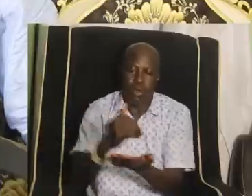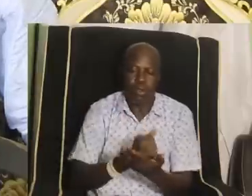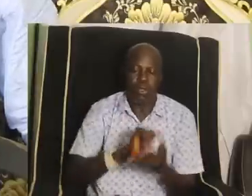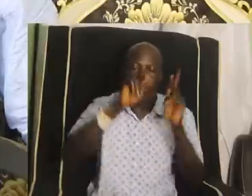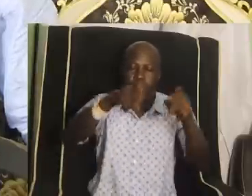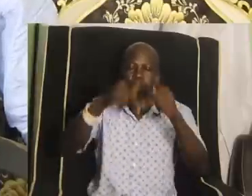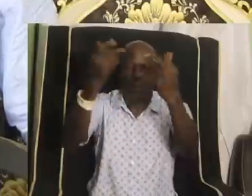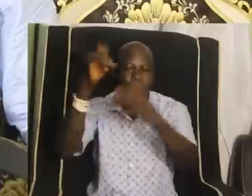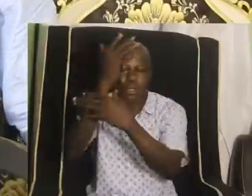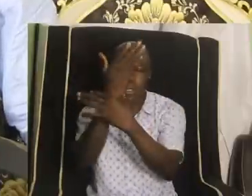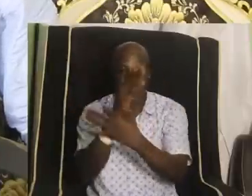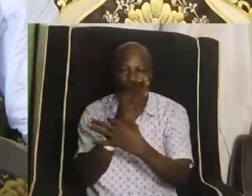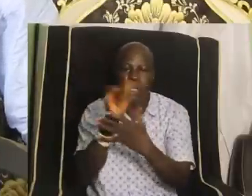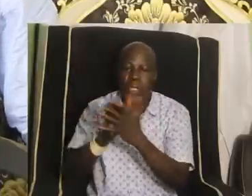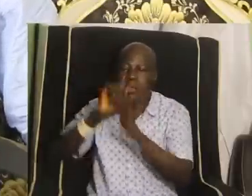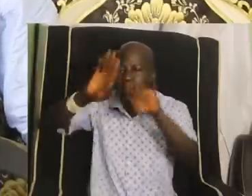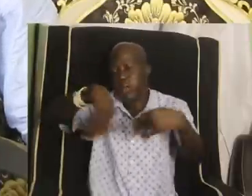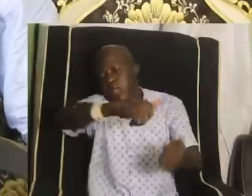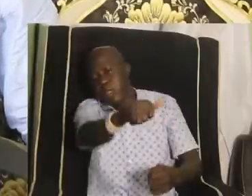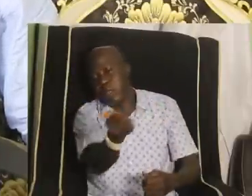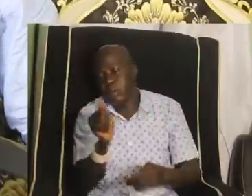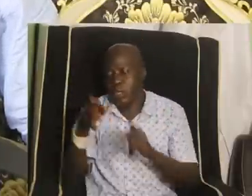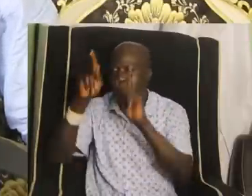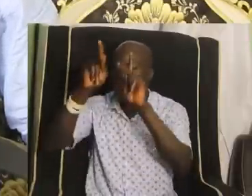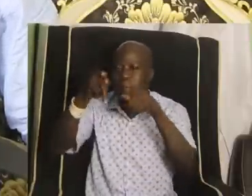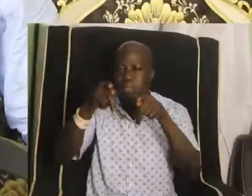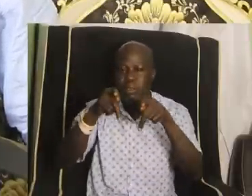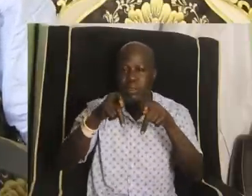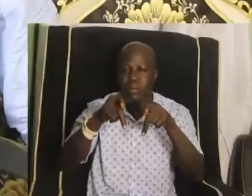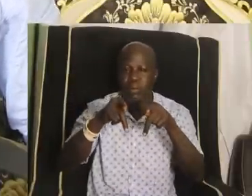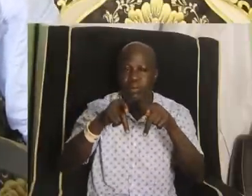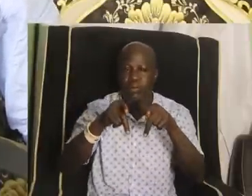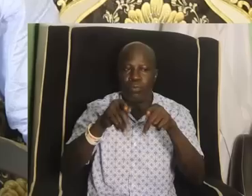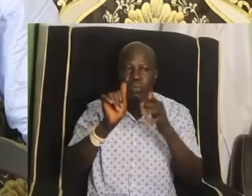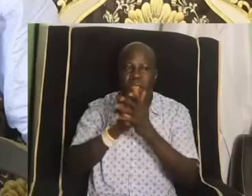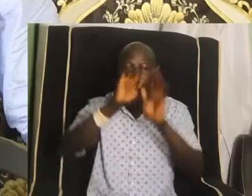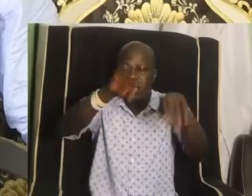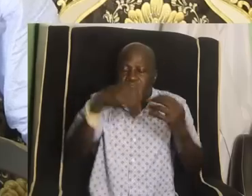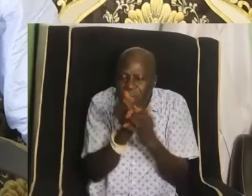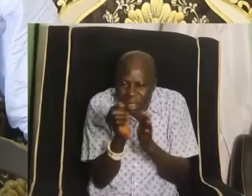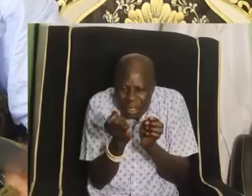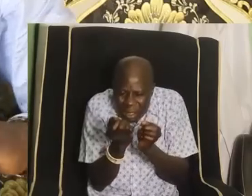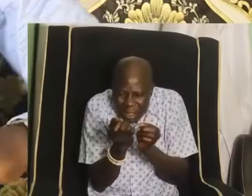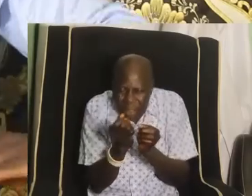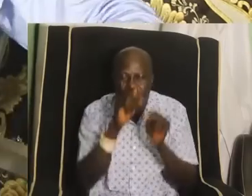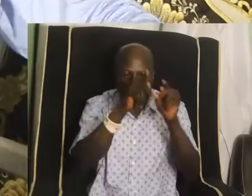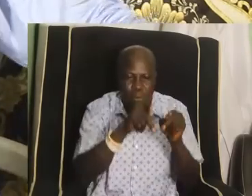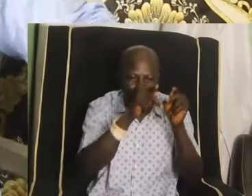his position fellow, and release it to somebody else. They will give